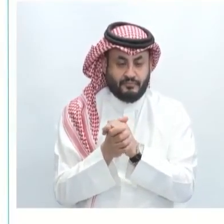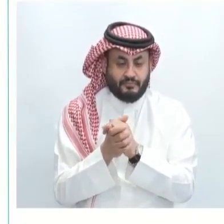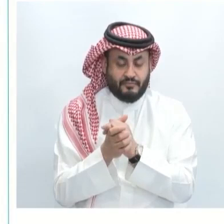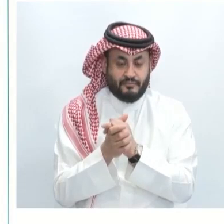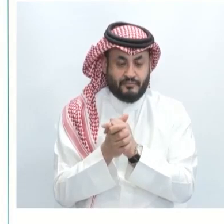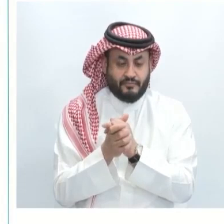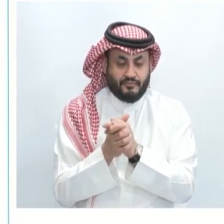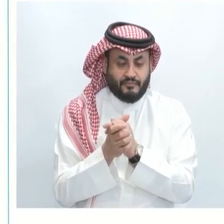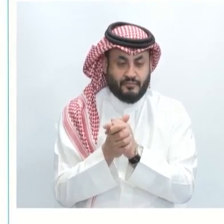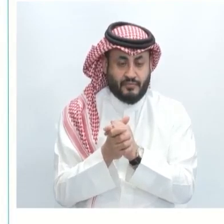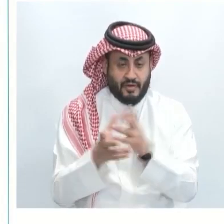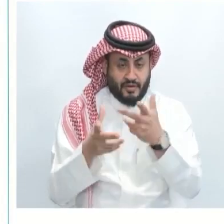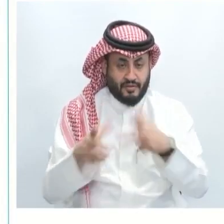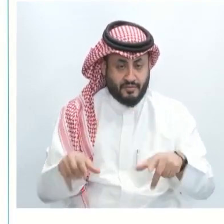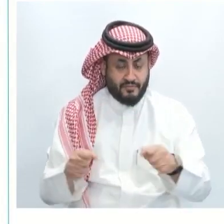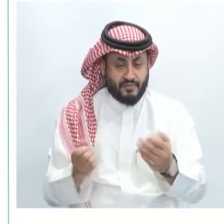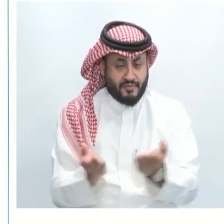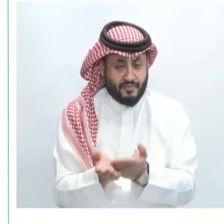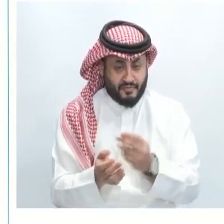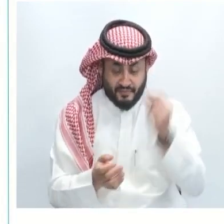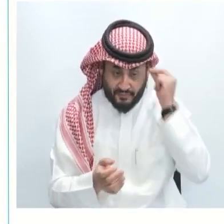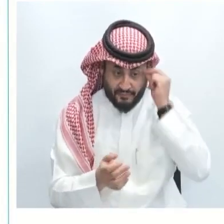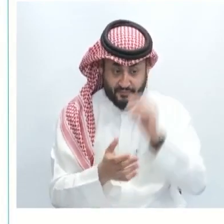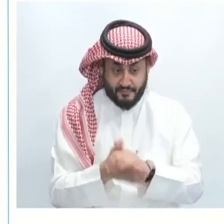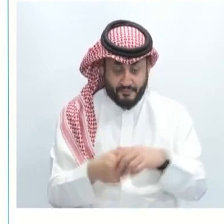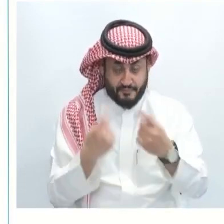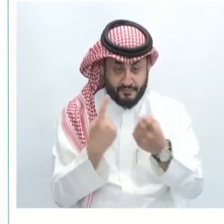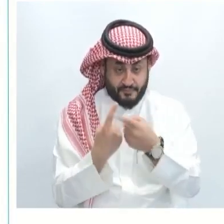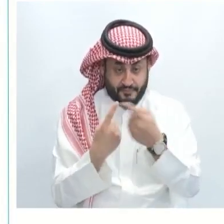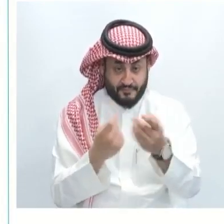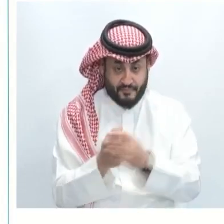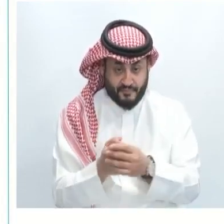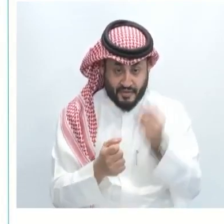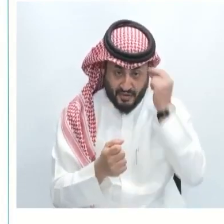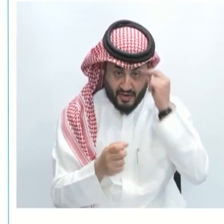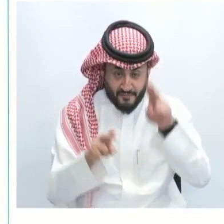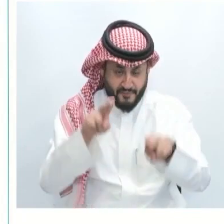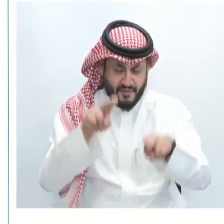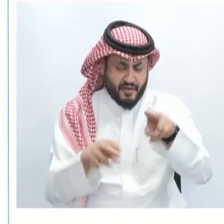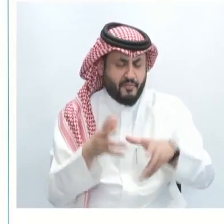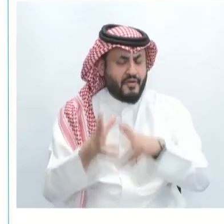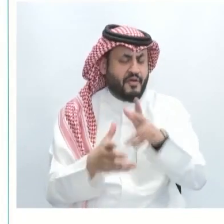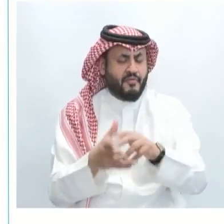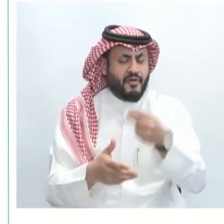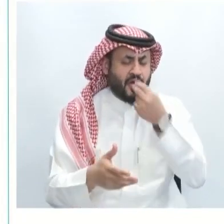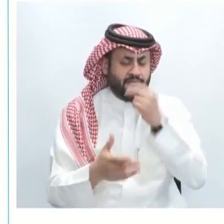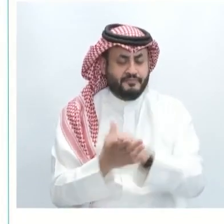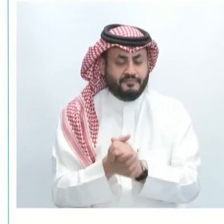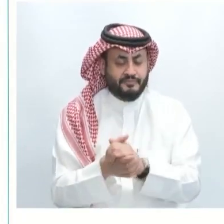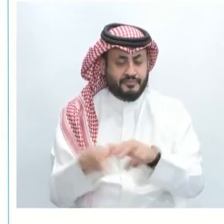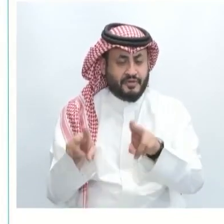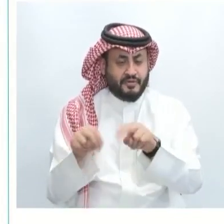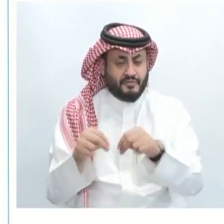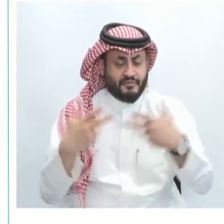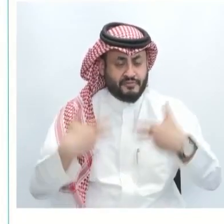we hope that at the end of this lesson, you will be able to identify and talk about food, animals,